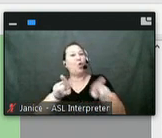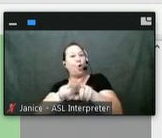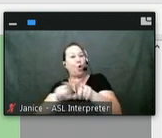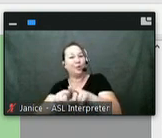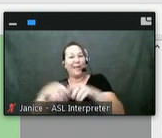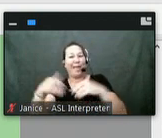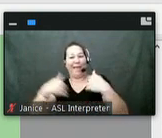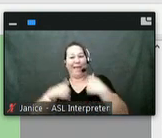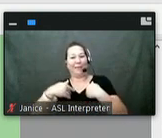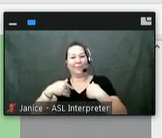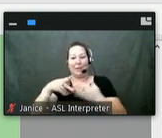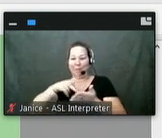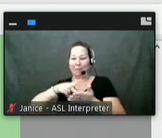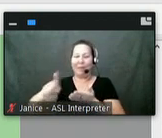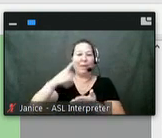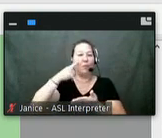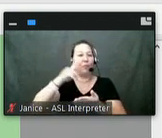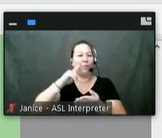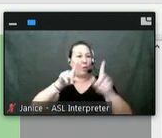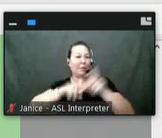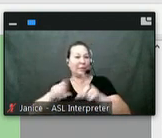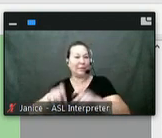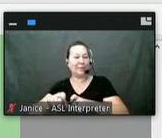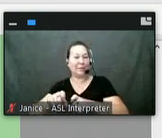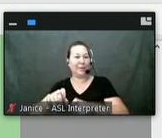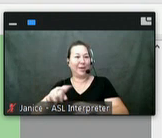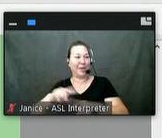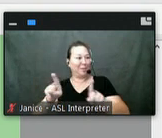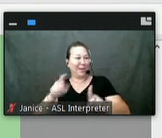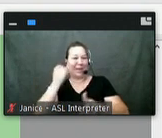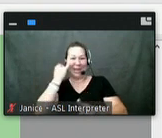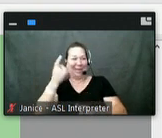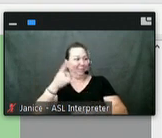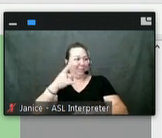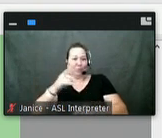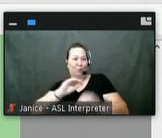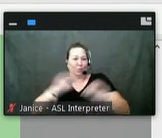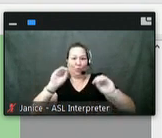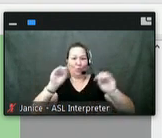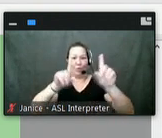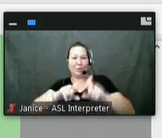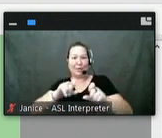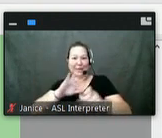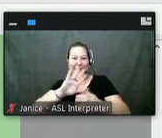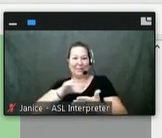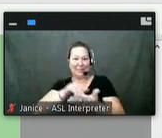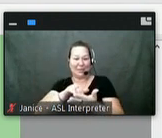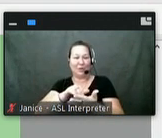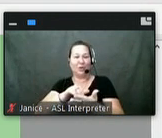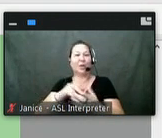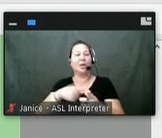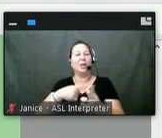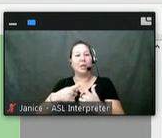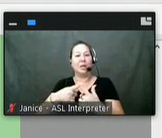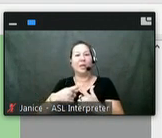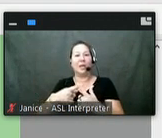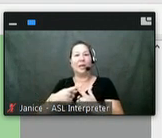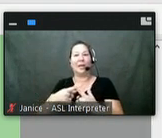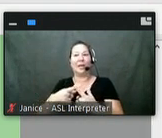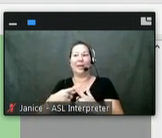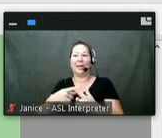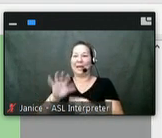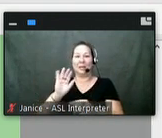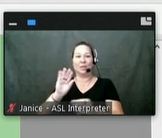state does not have expanded testing facilities within Sonoma County, then that burden is brought to the local insurance